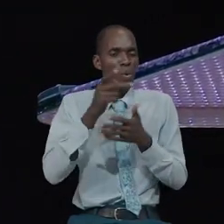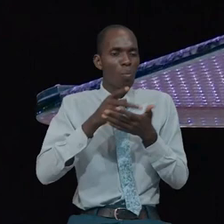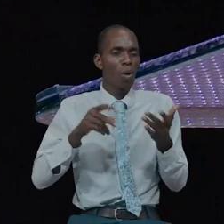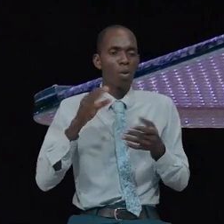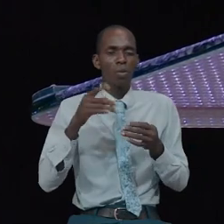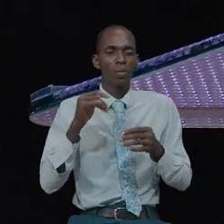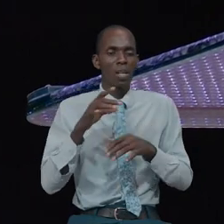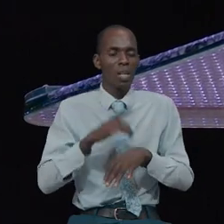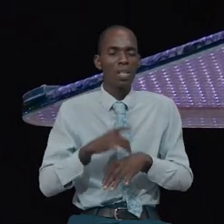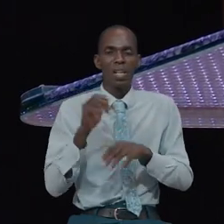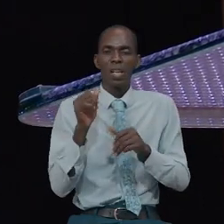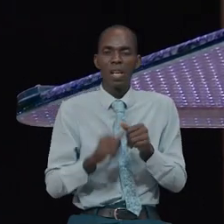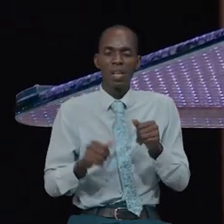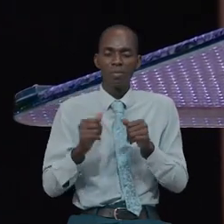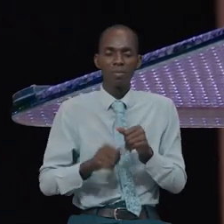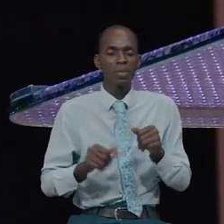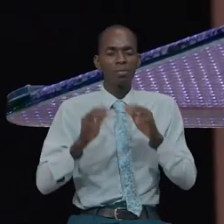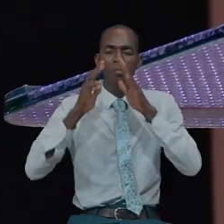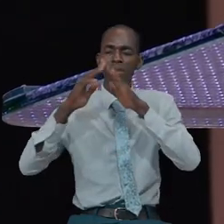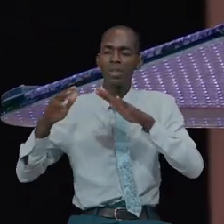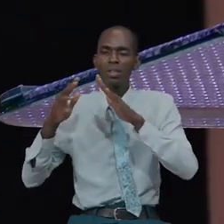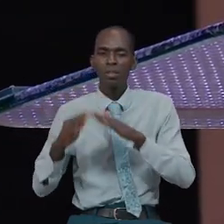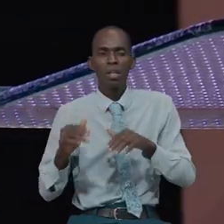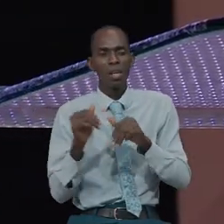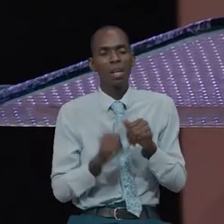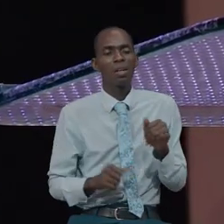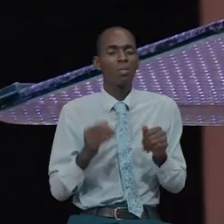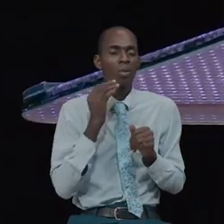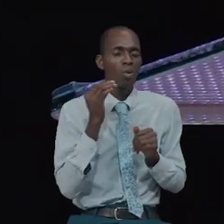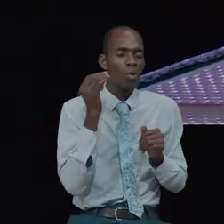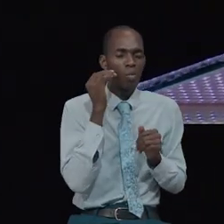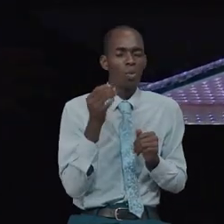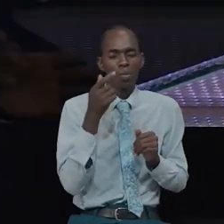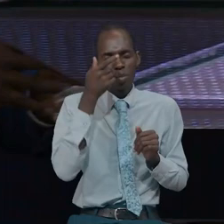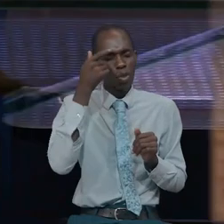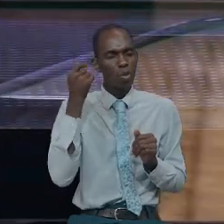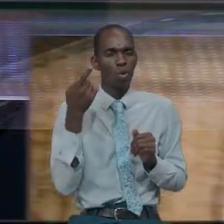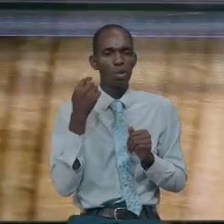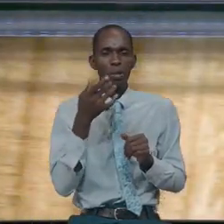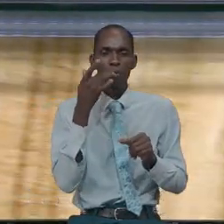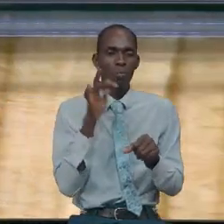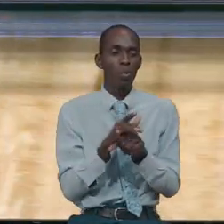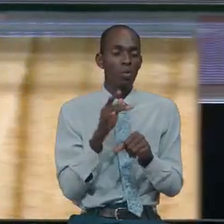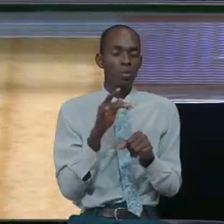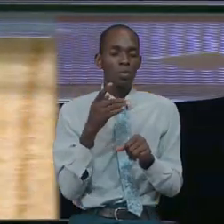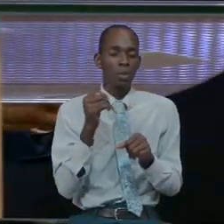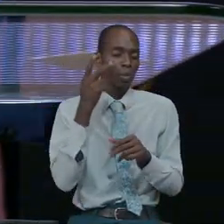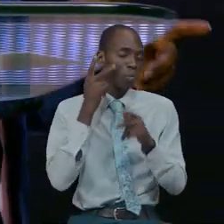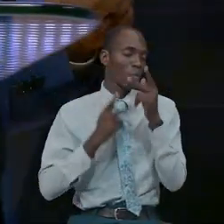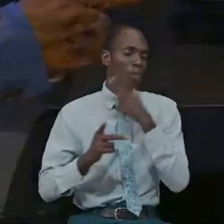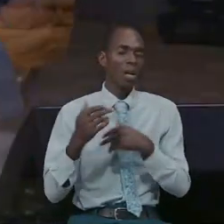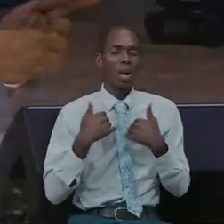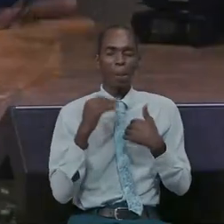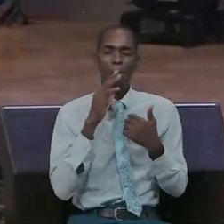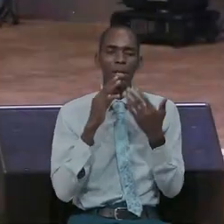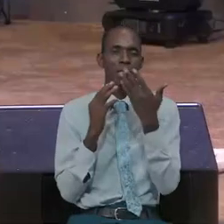town, every city, every community, and every nation, because the promise has been there, the prophecy has been given, that